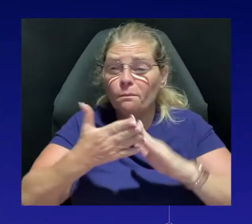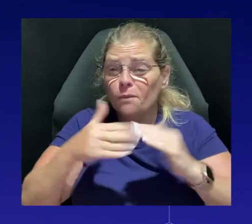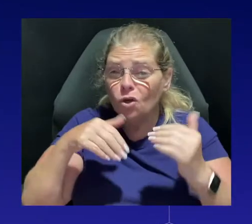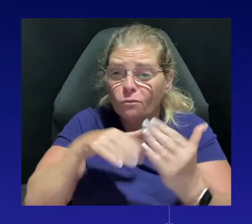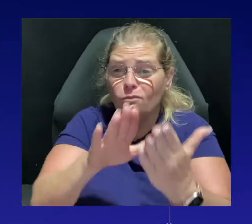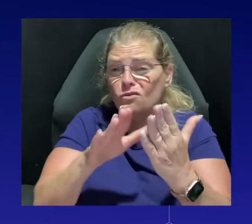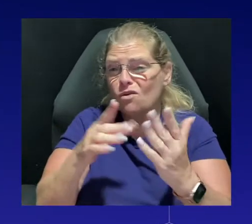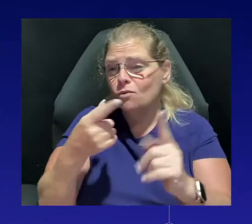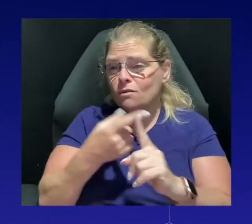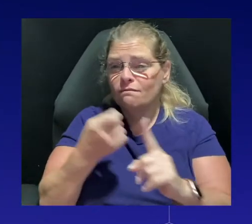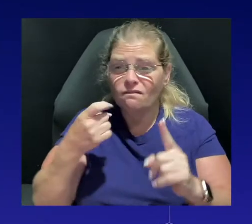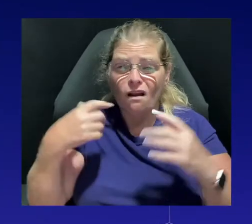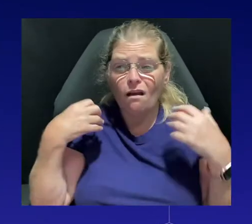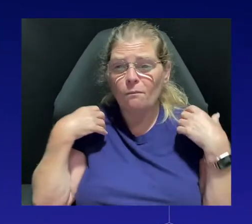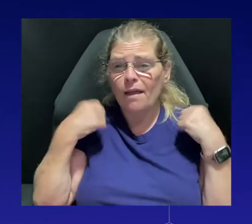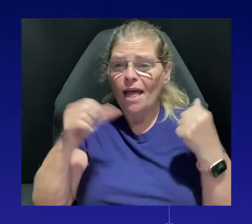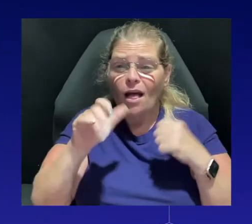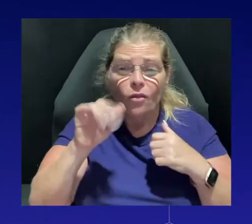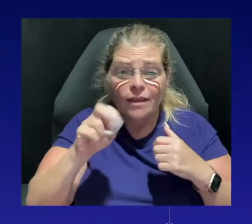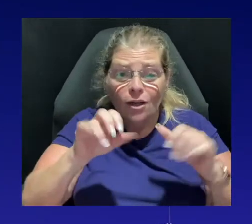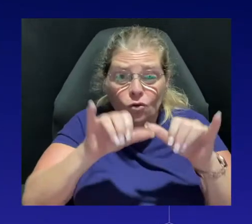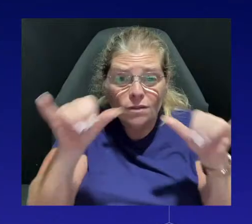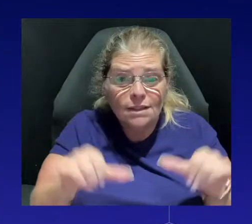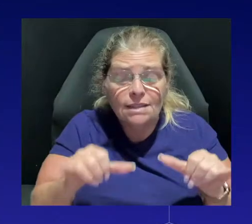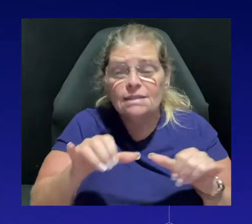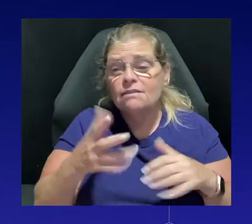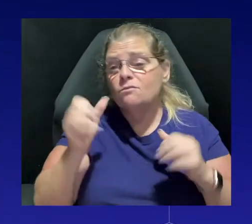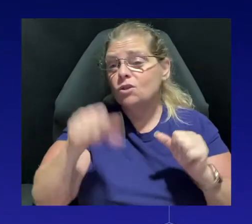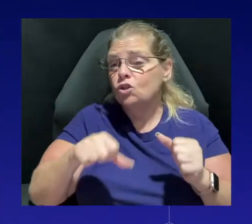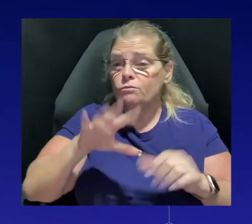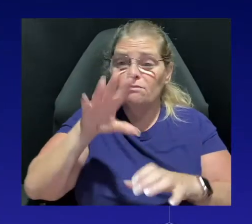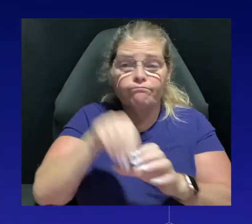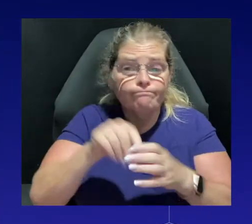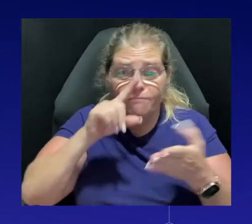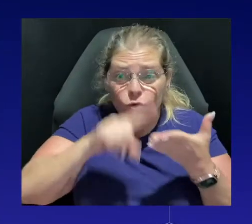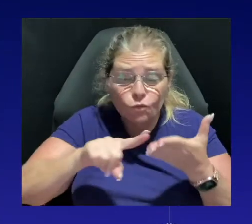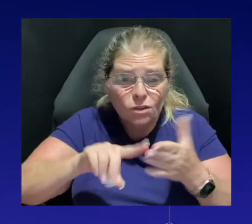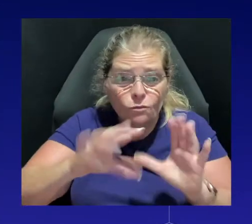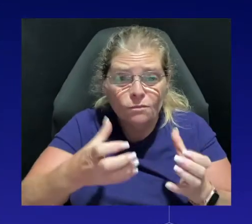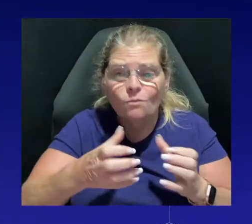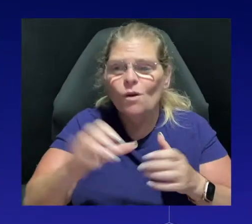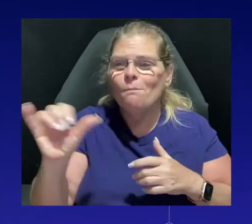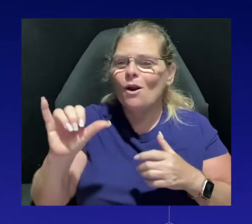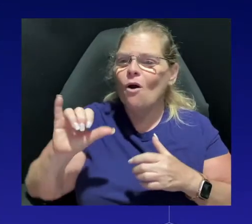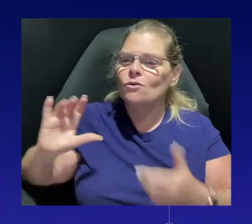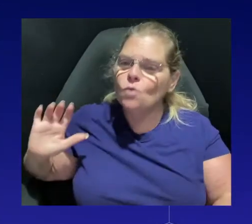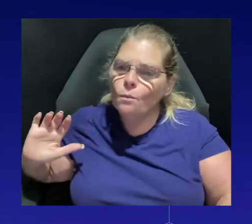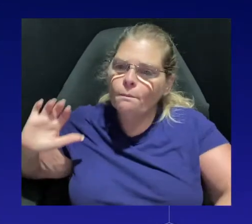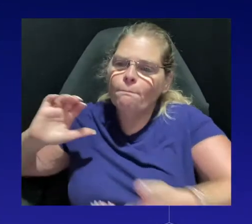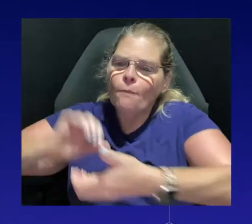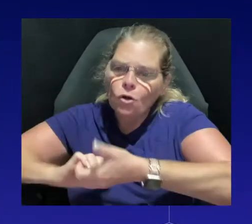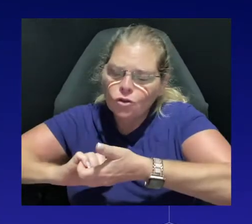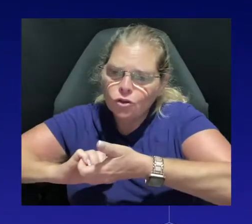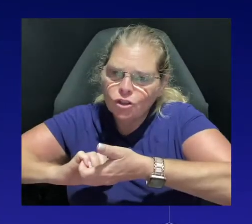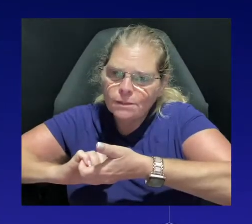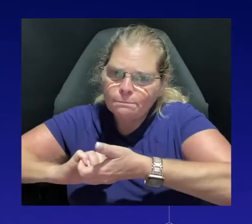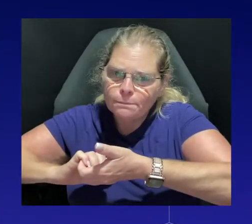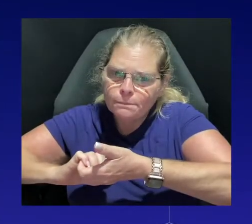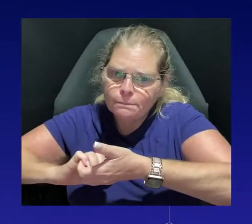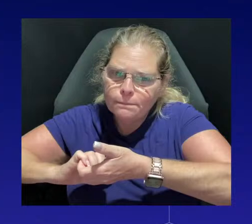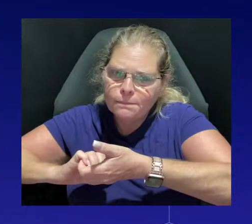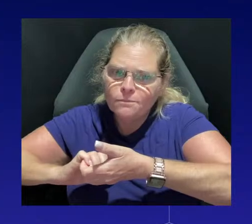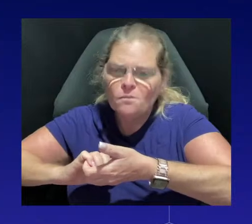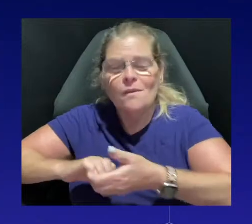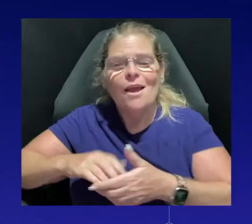systems and research groups, and also a partnership approach. So we're not just going to go